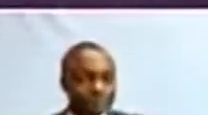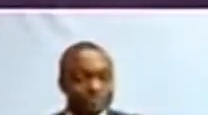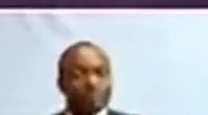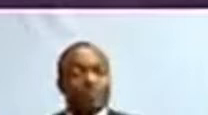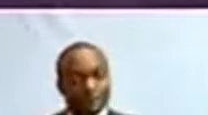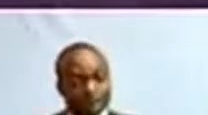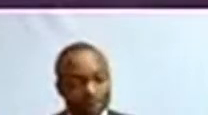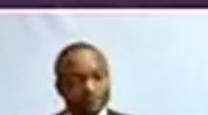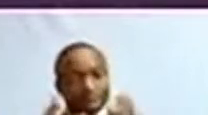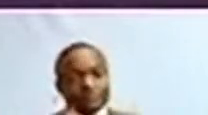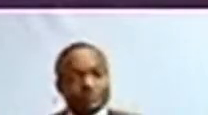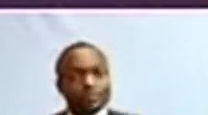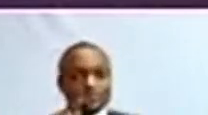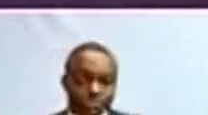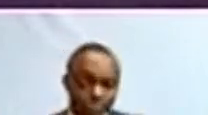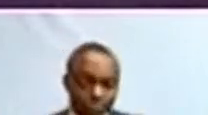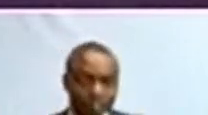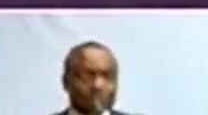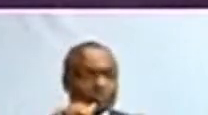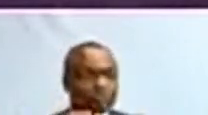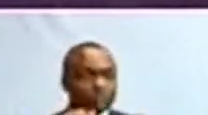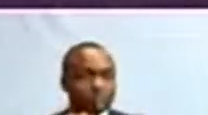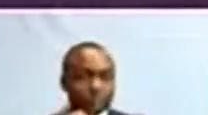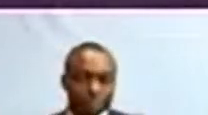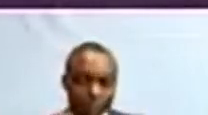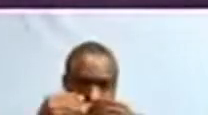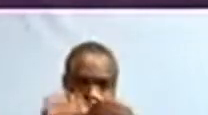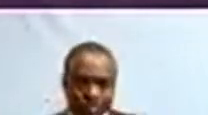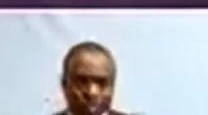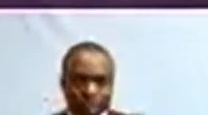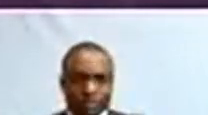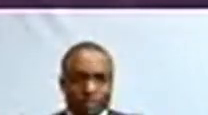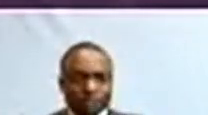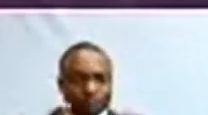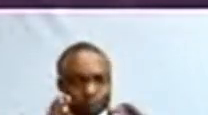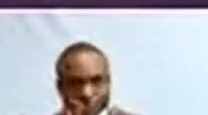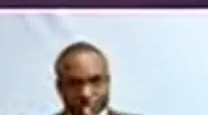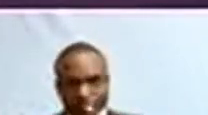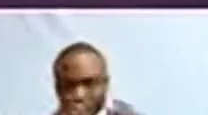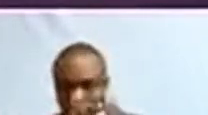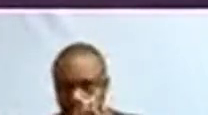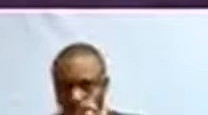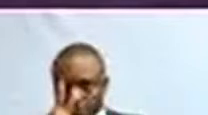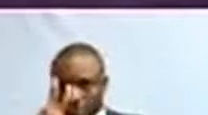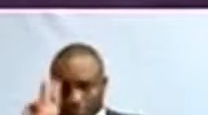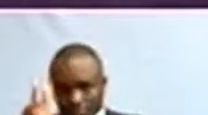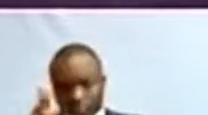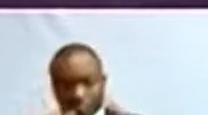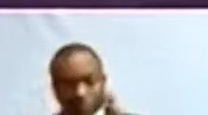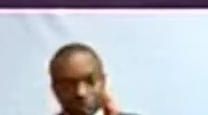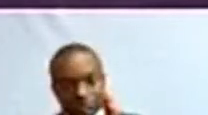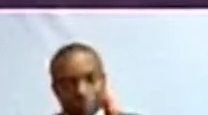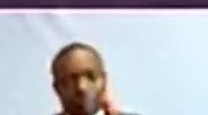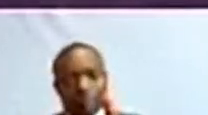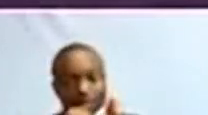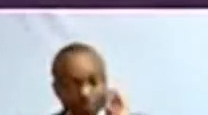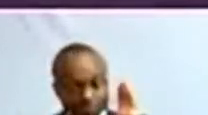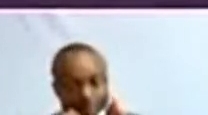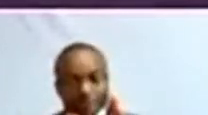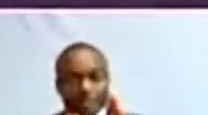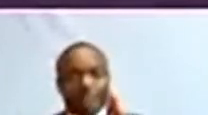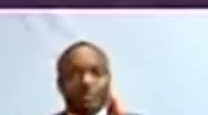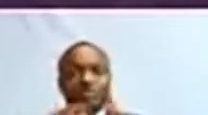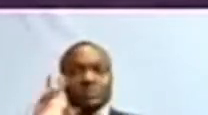had a committee on transport, works and supply, which sat also from 27th January to 7th February